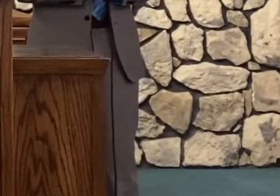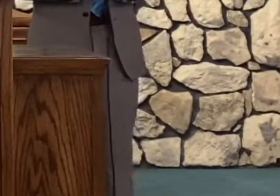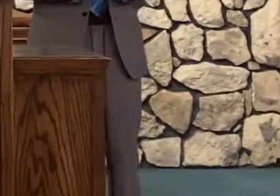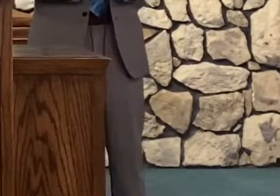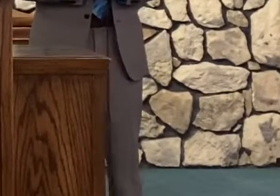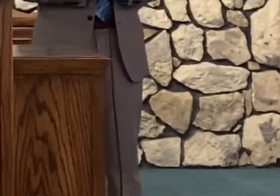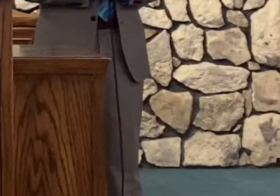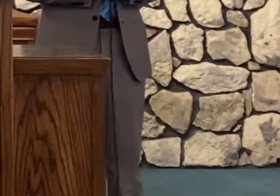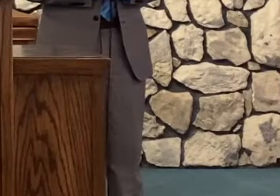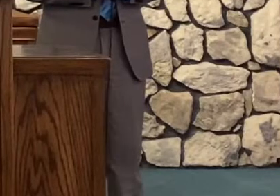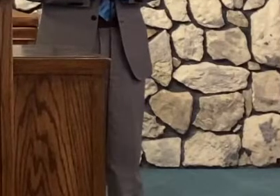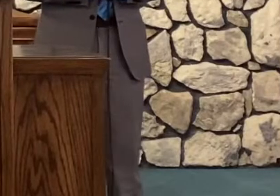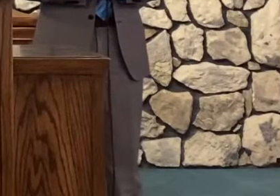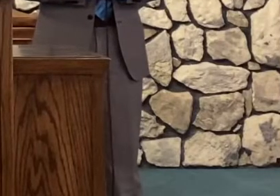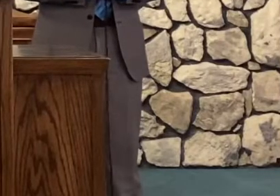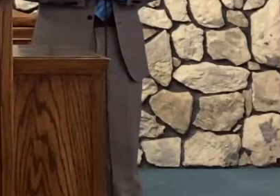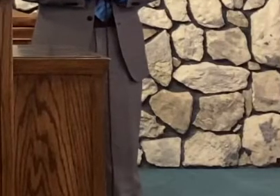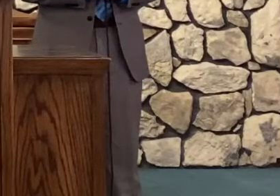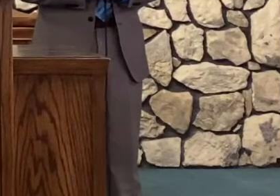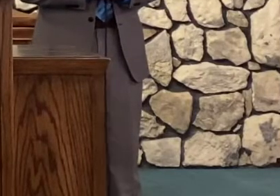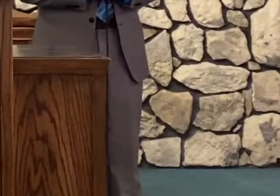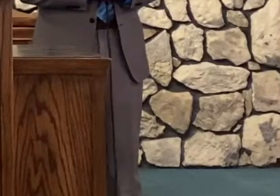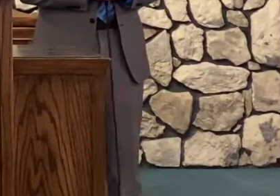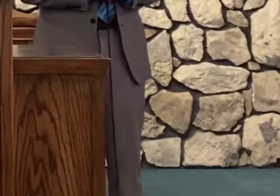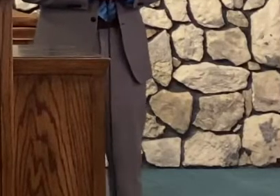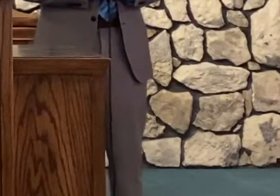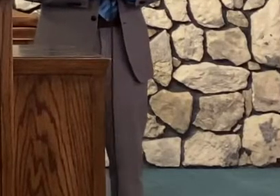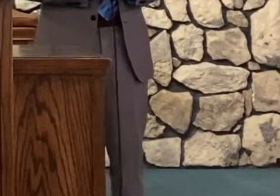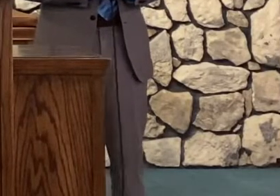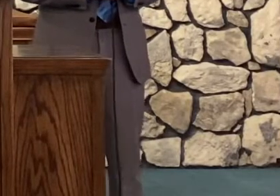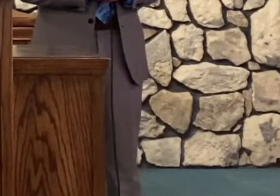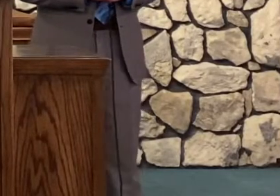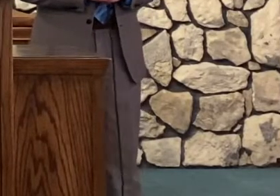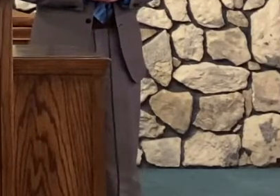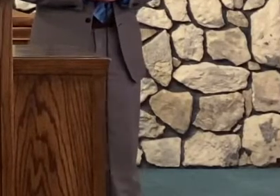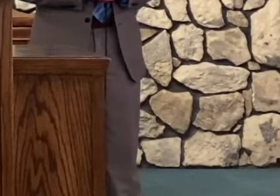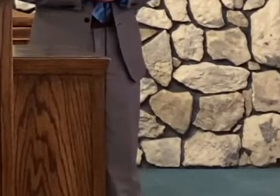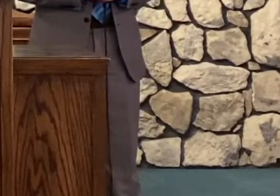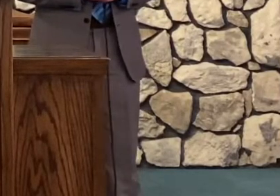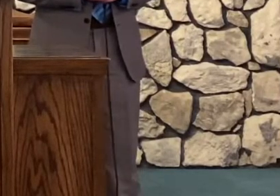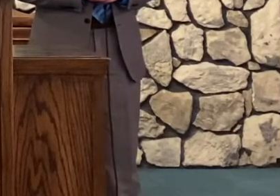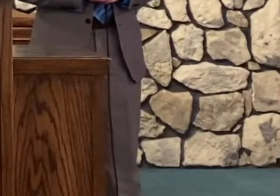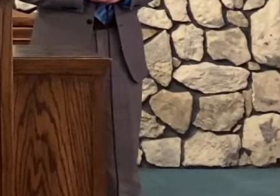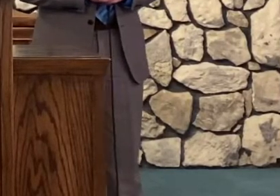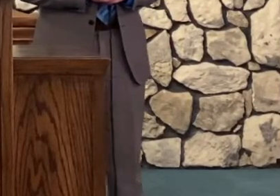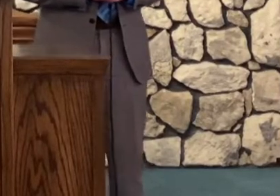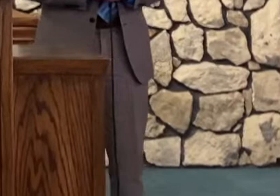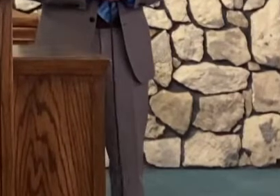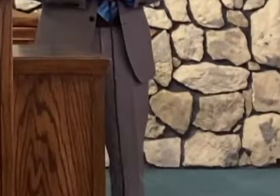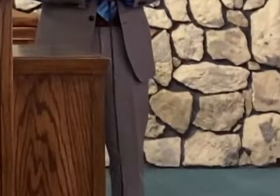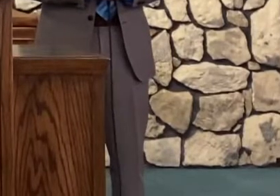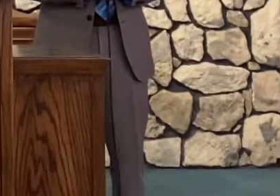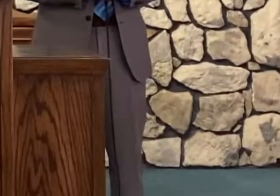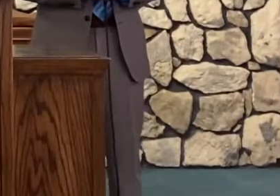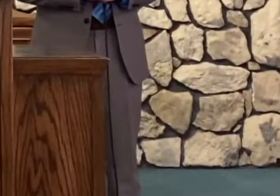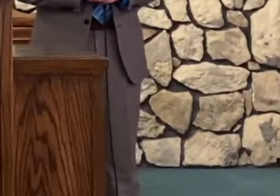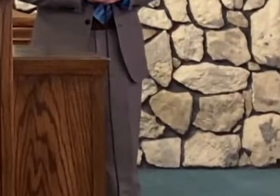down in their homes, and those that are hungry would receive you today.